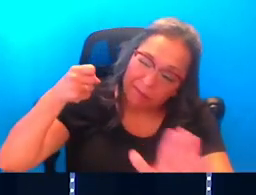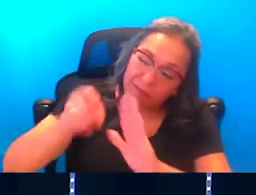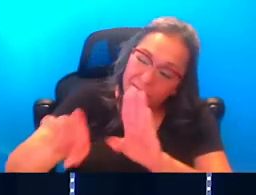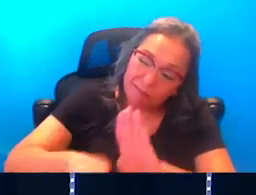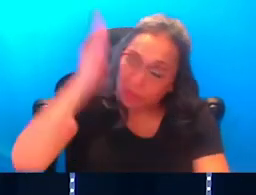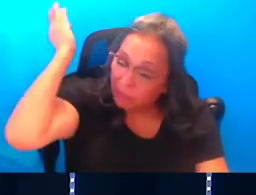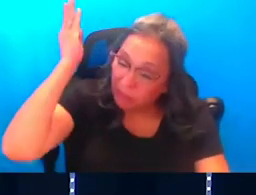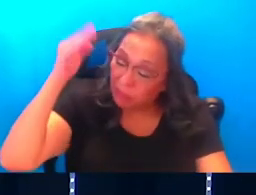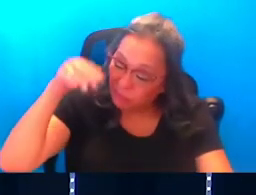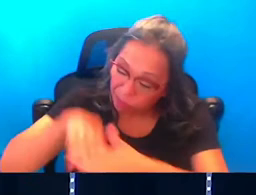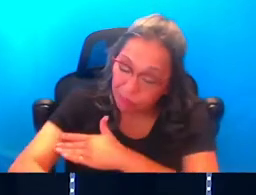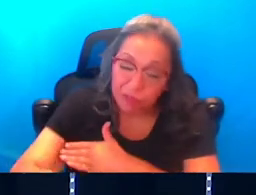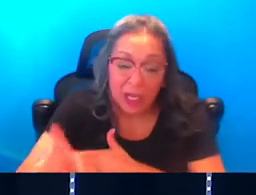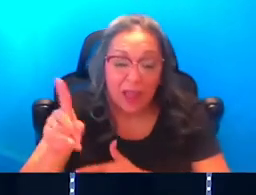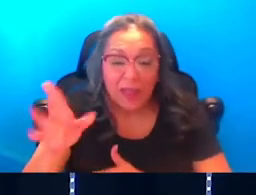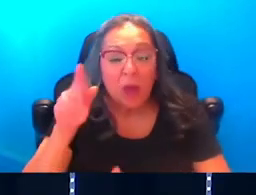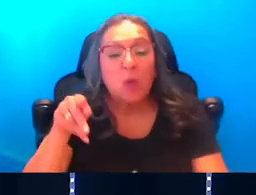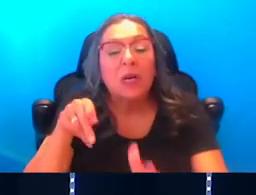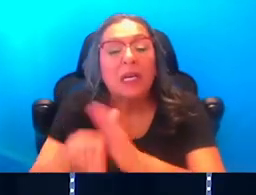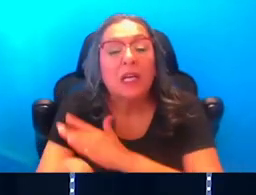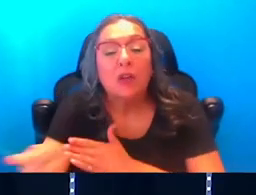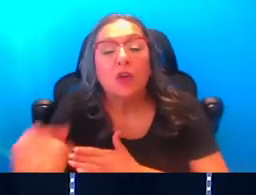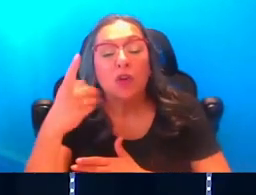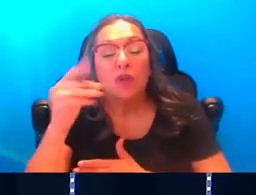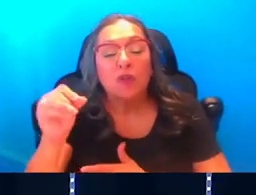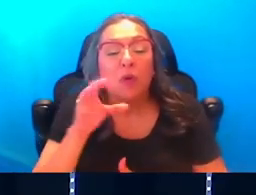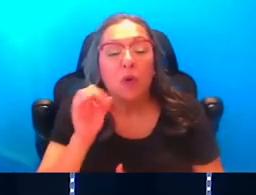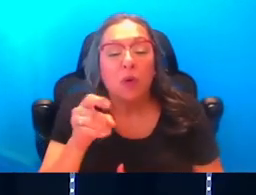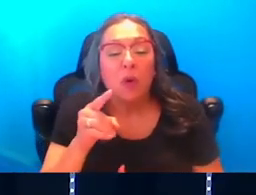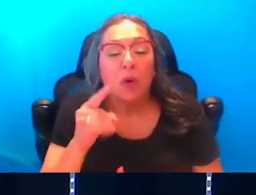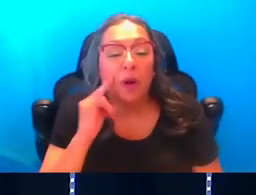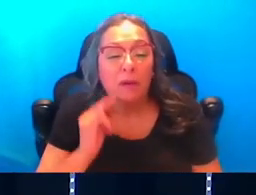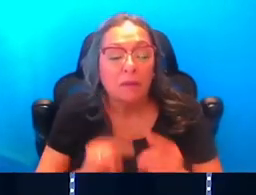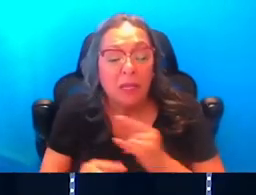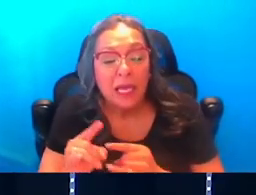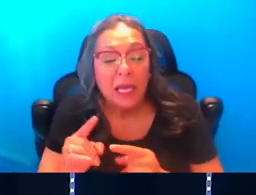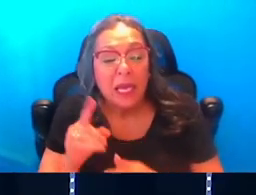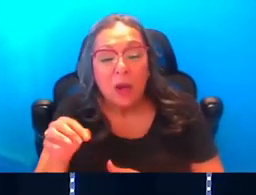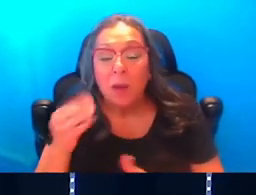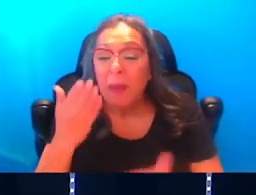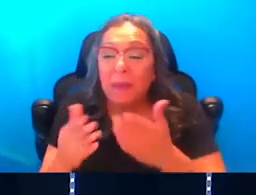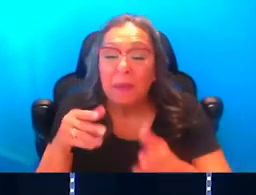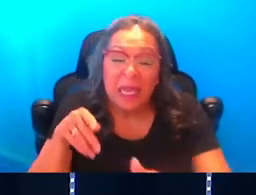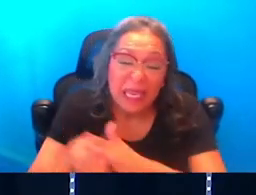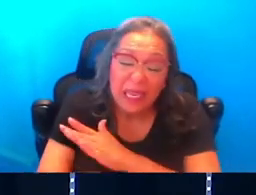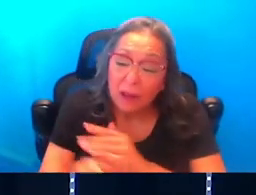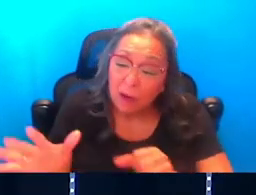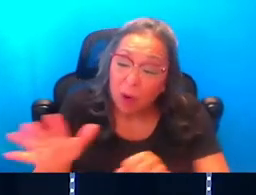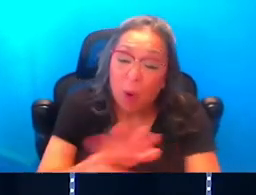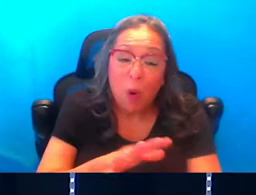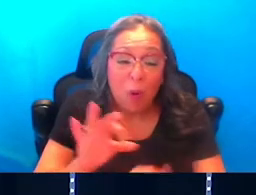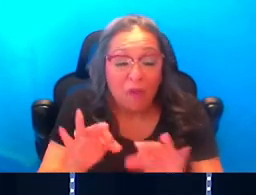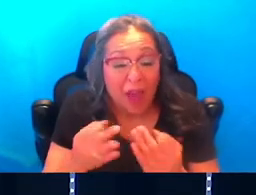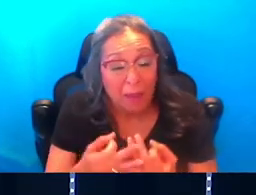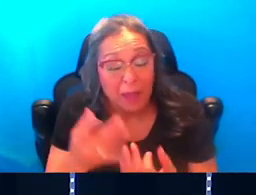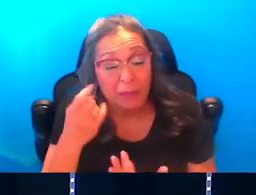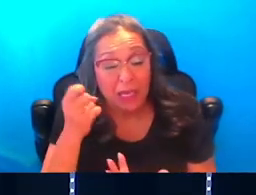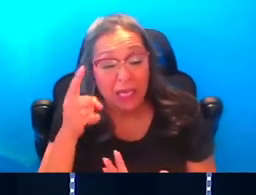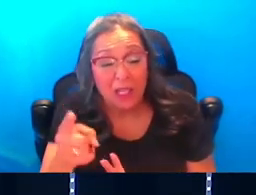executed for treason. Probably her whole family to make an example out of her. Those are all likely outcomes here.